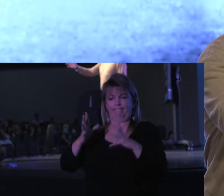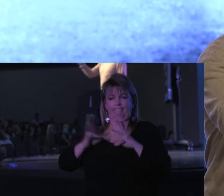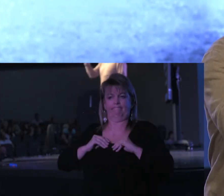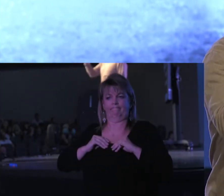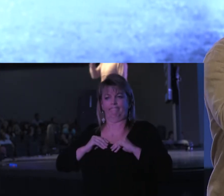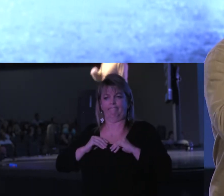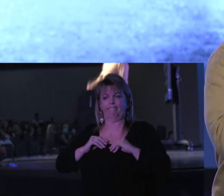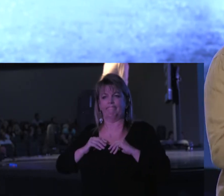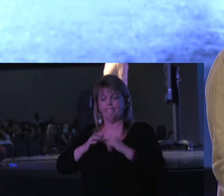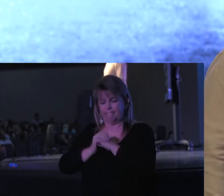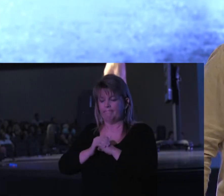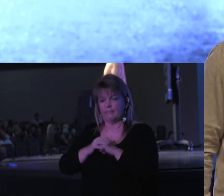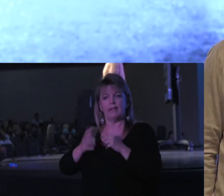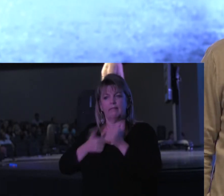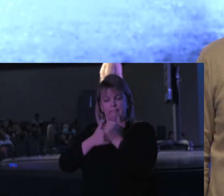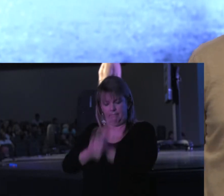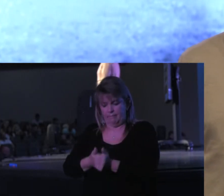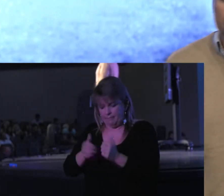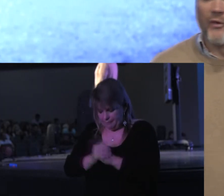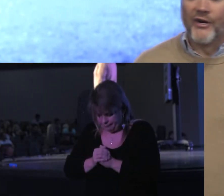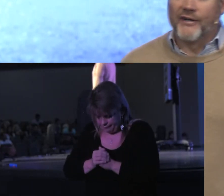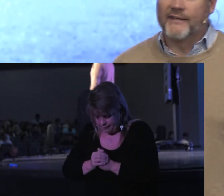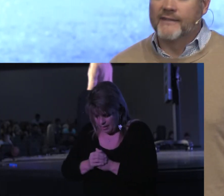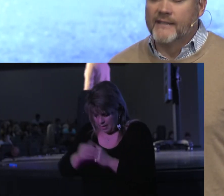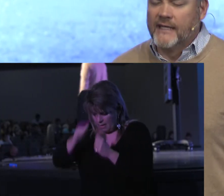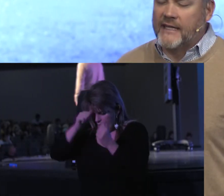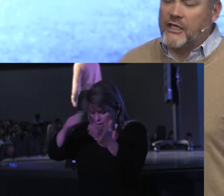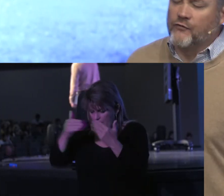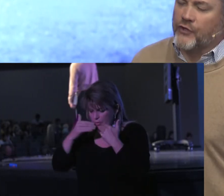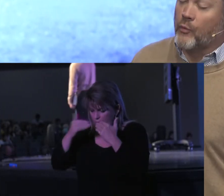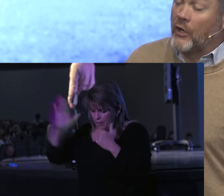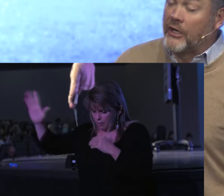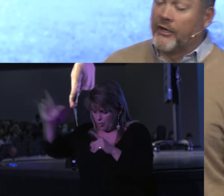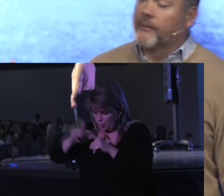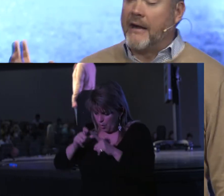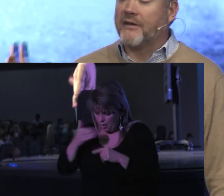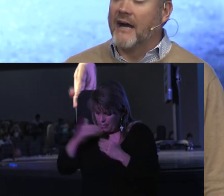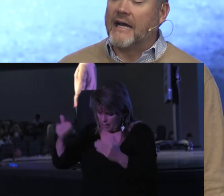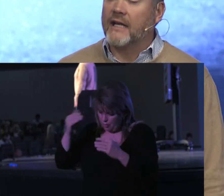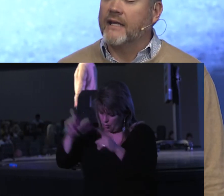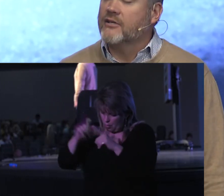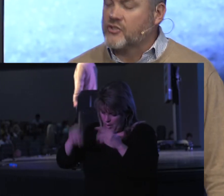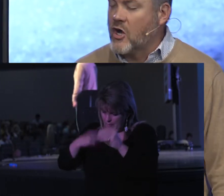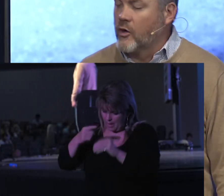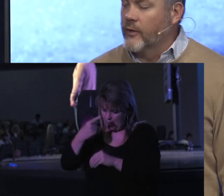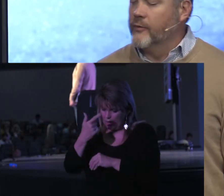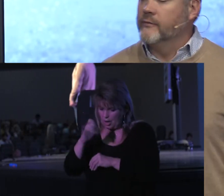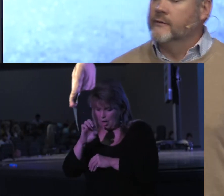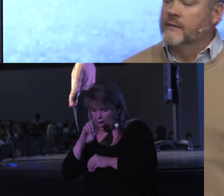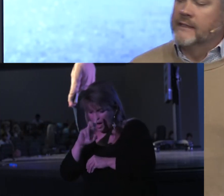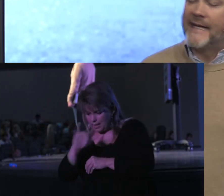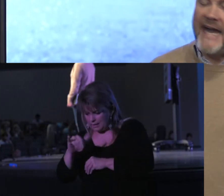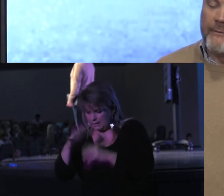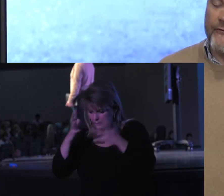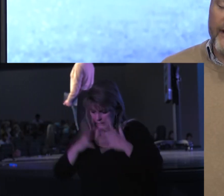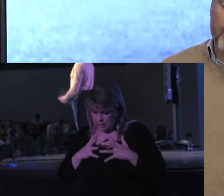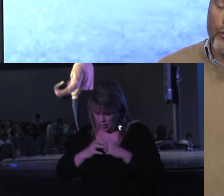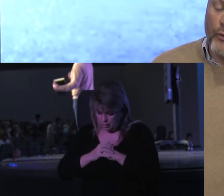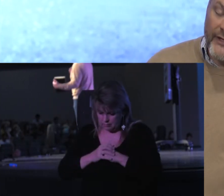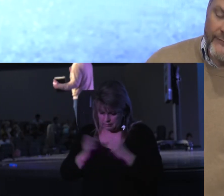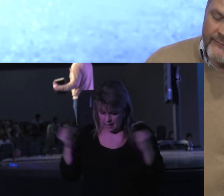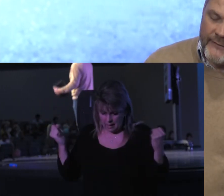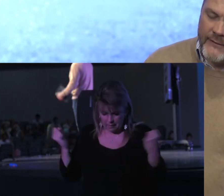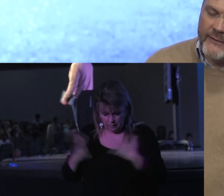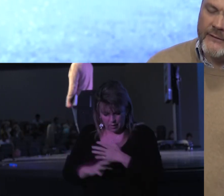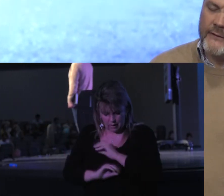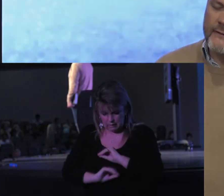accordingly. Let's pray. Father, thank you for your word. Thank you for your word about godly sorrow. I'm afraid